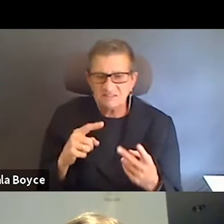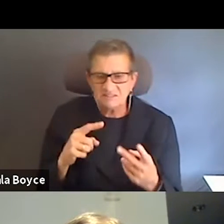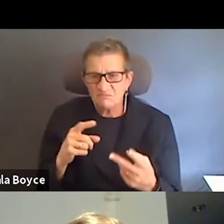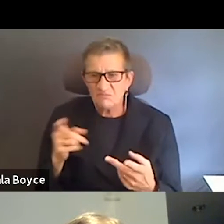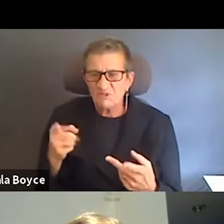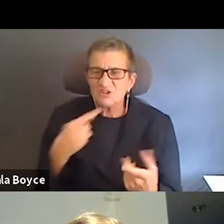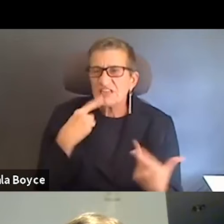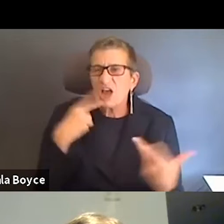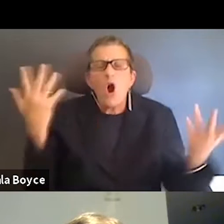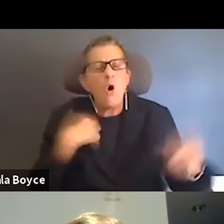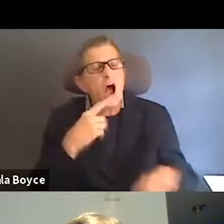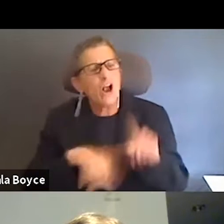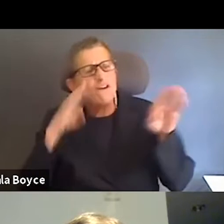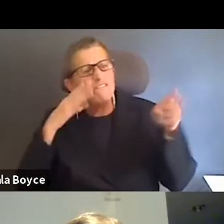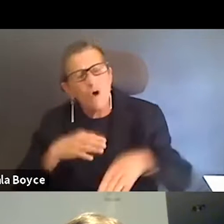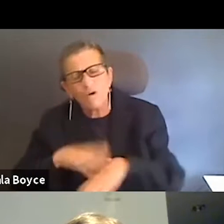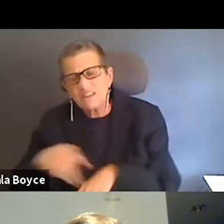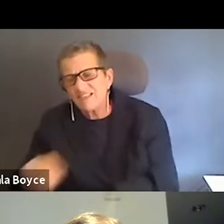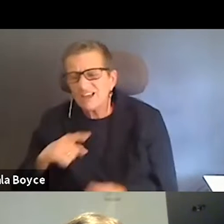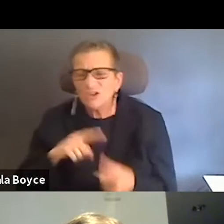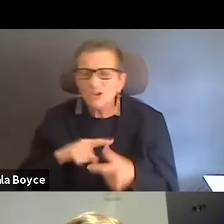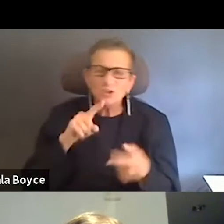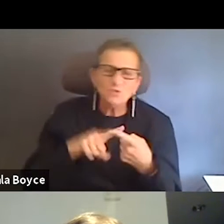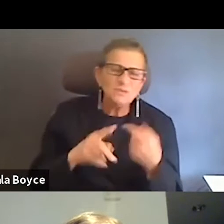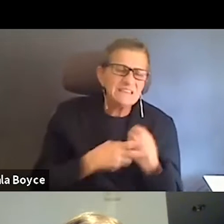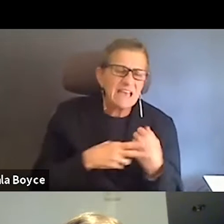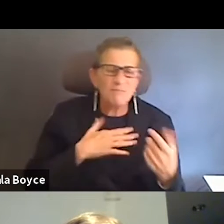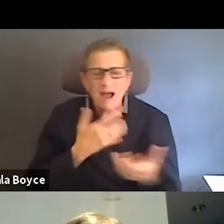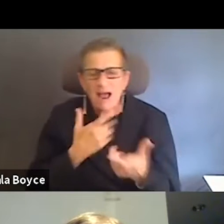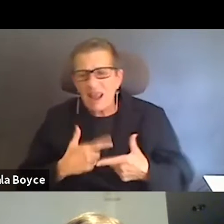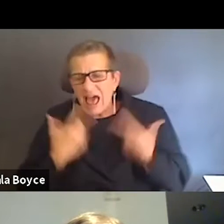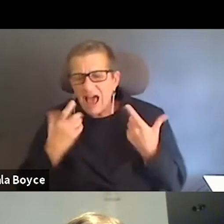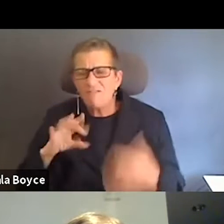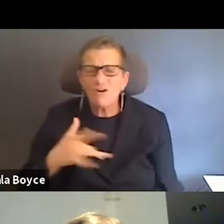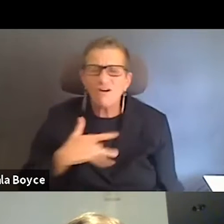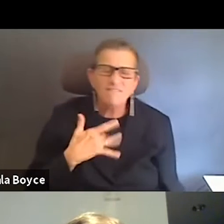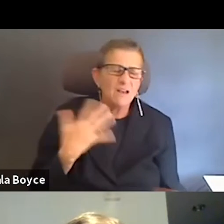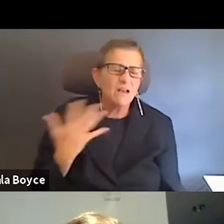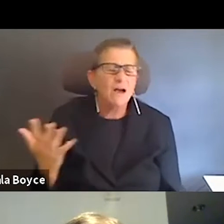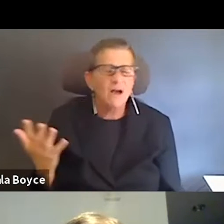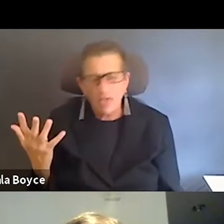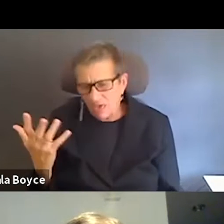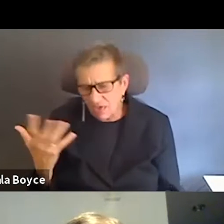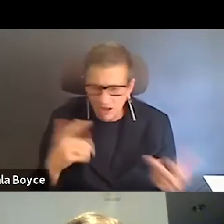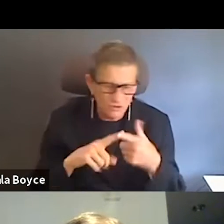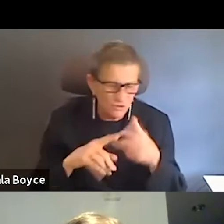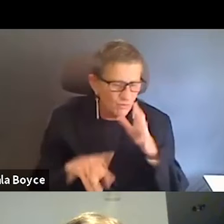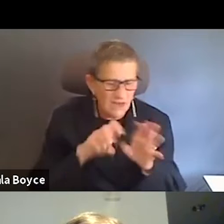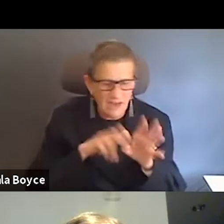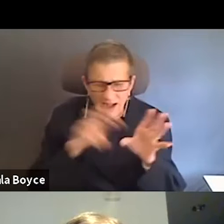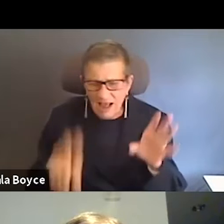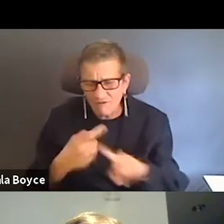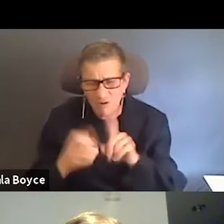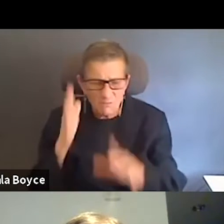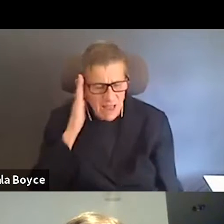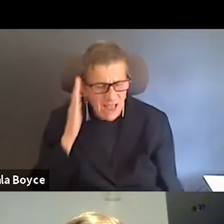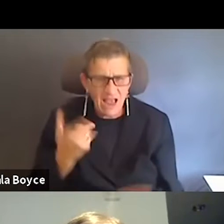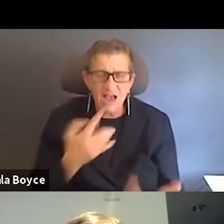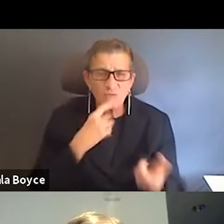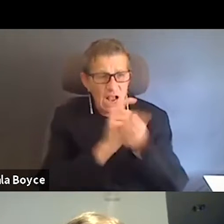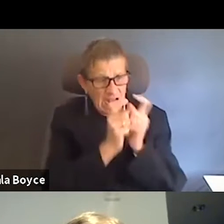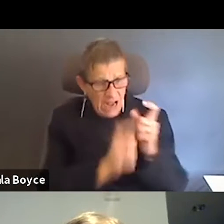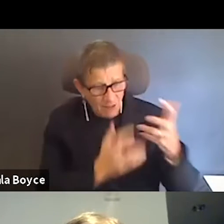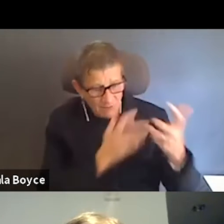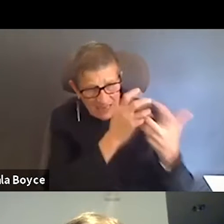say you just couldn't focus on anything to save your life or feel too glum to get out of bed. Also, accommodation, and as a